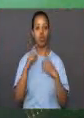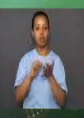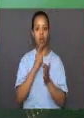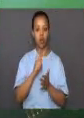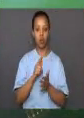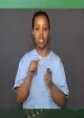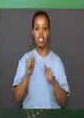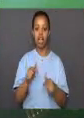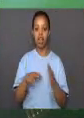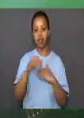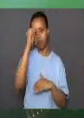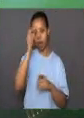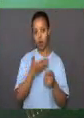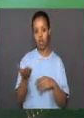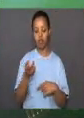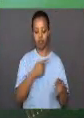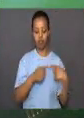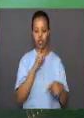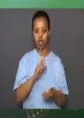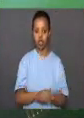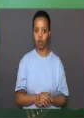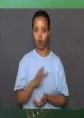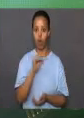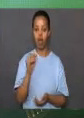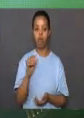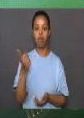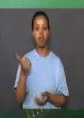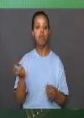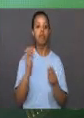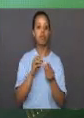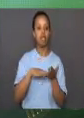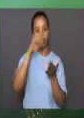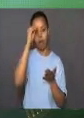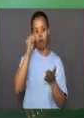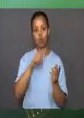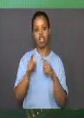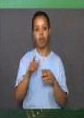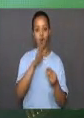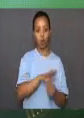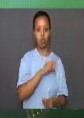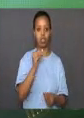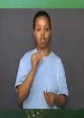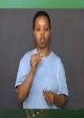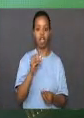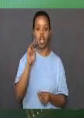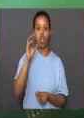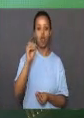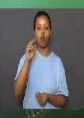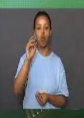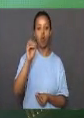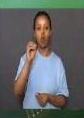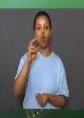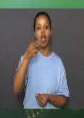Today, we have introduced genetics and learned about dominance and